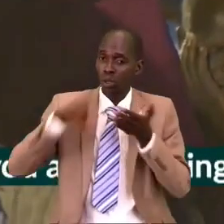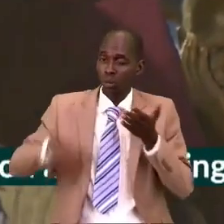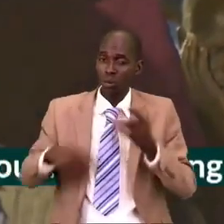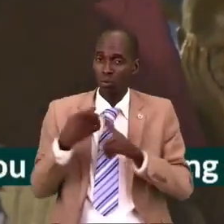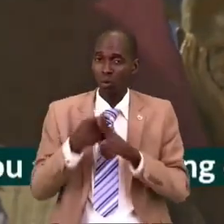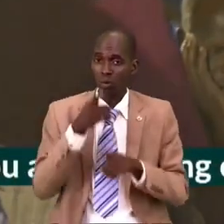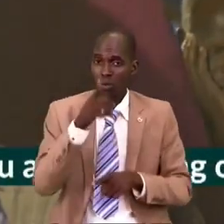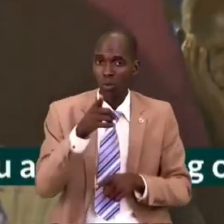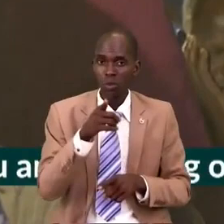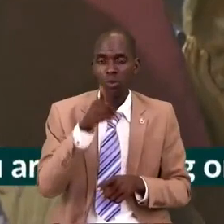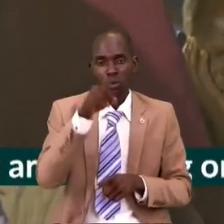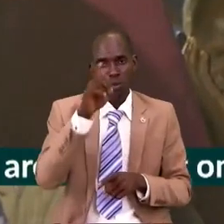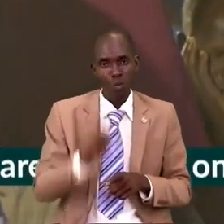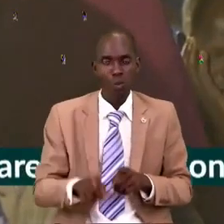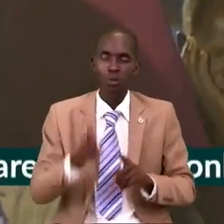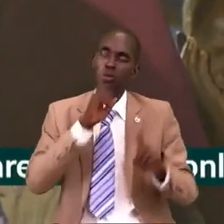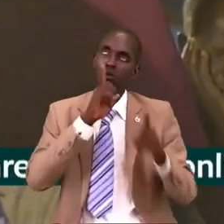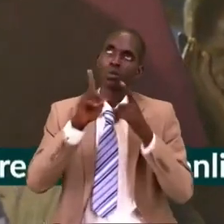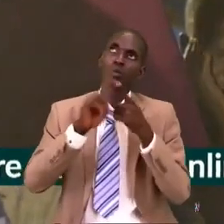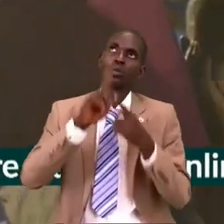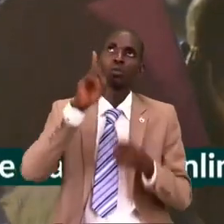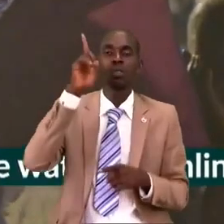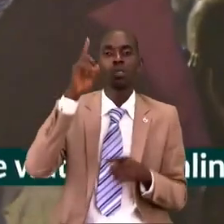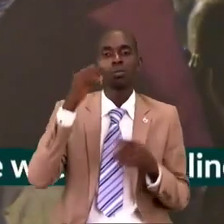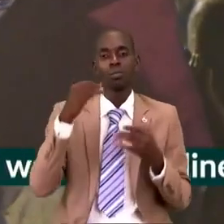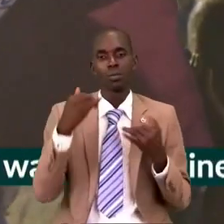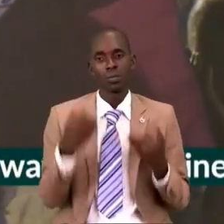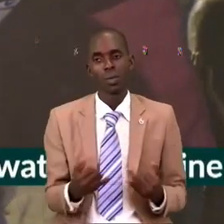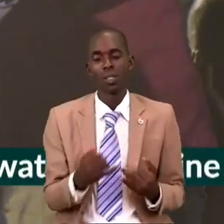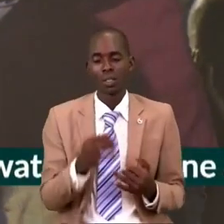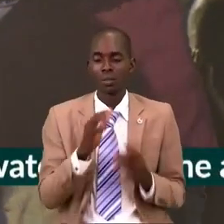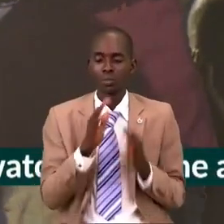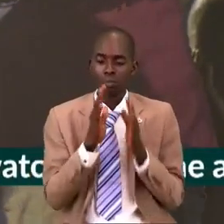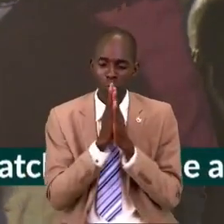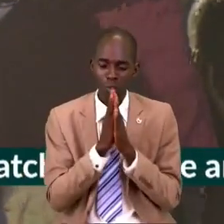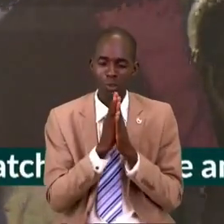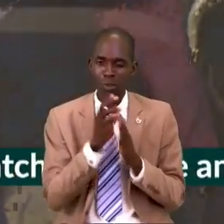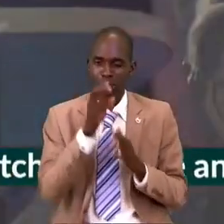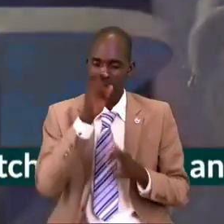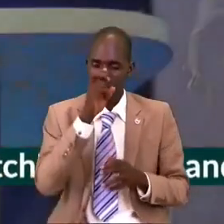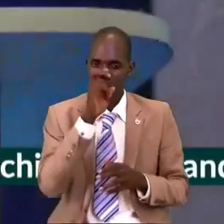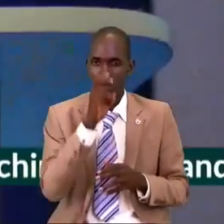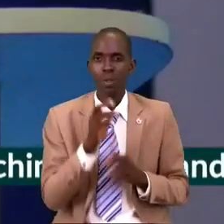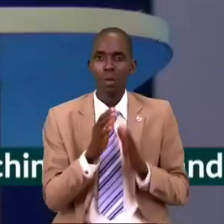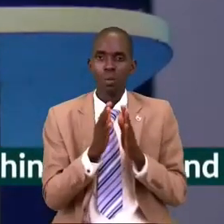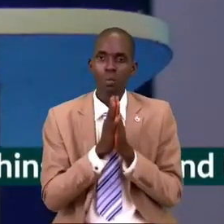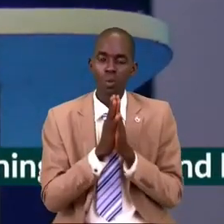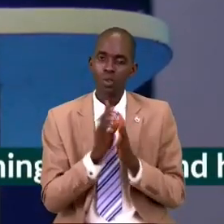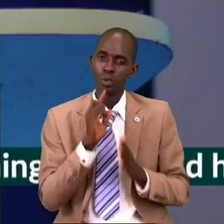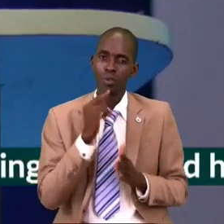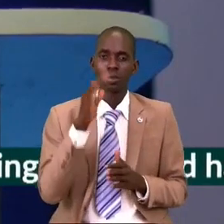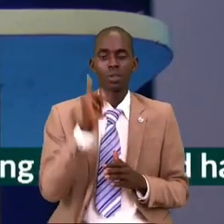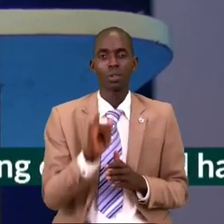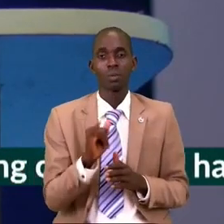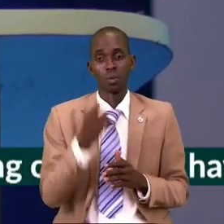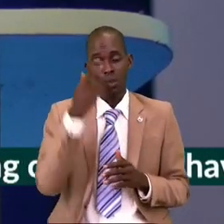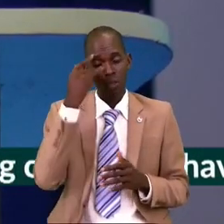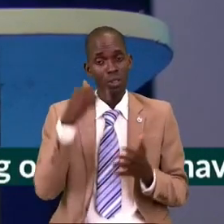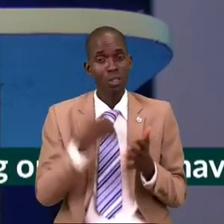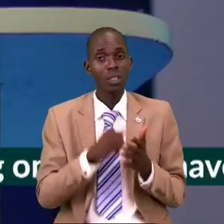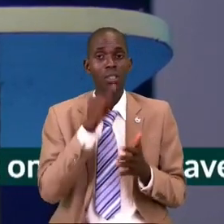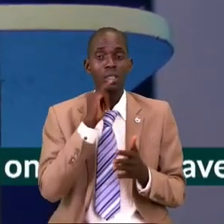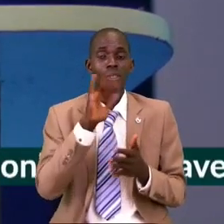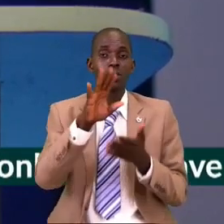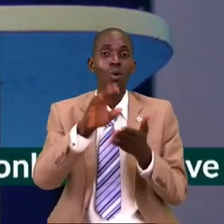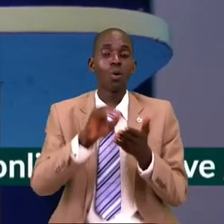turn. It's my turn. Get ready. Prepare yourself. Counselors, if